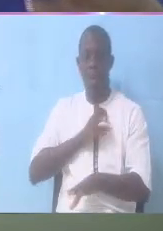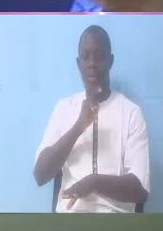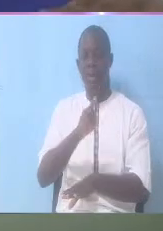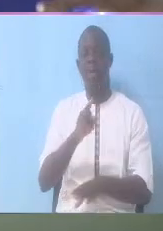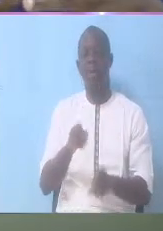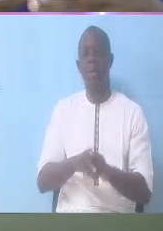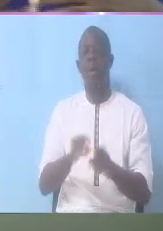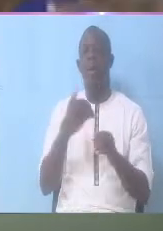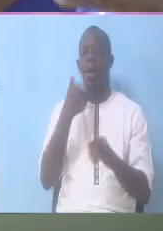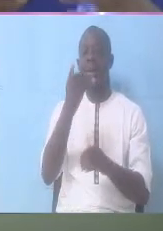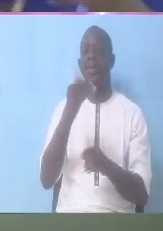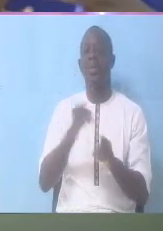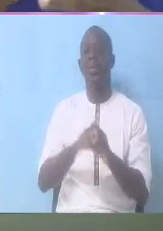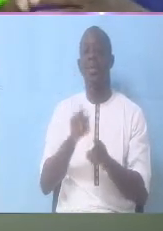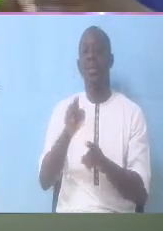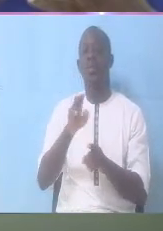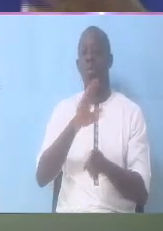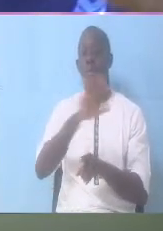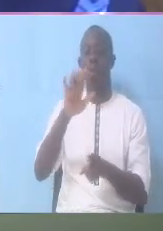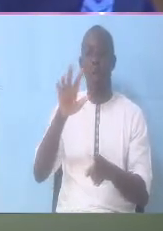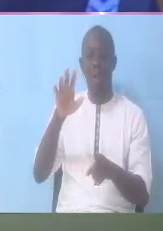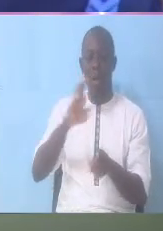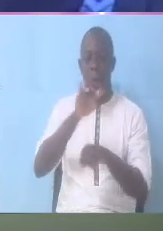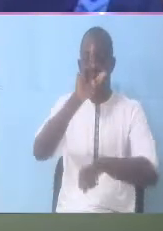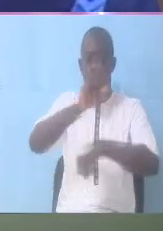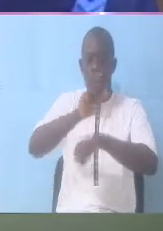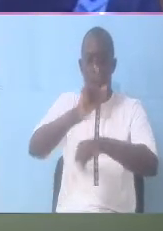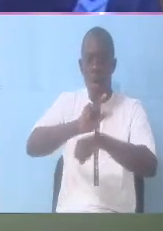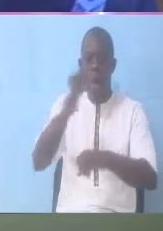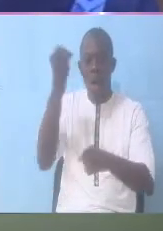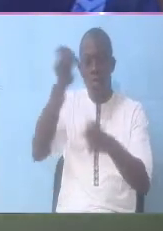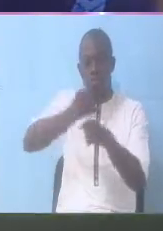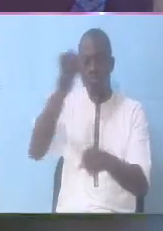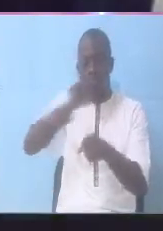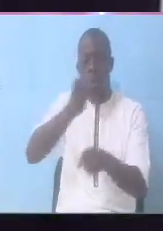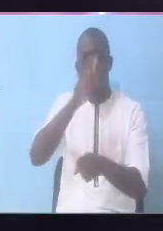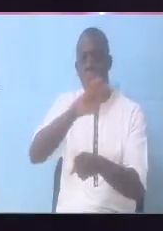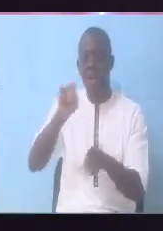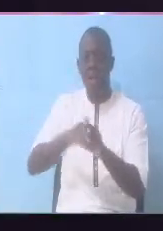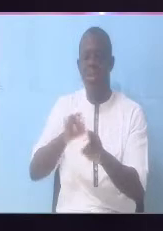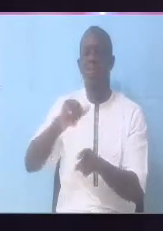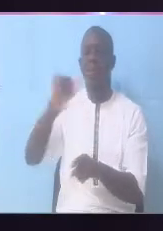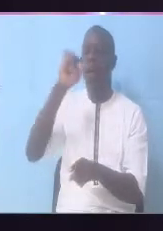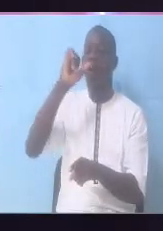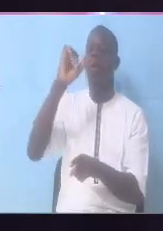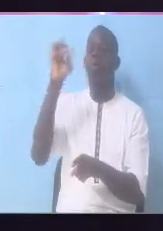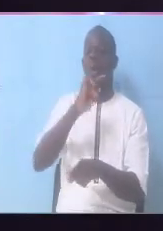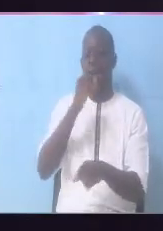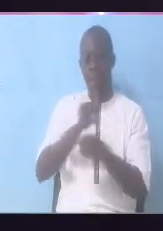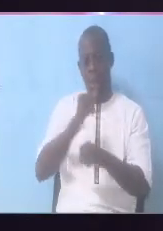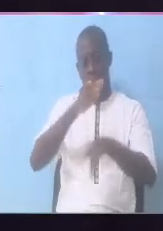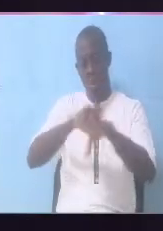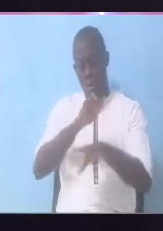what was the effect of this concoction on them? Yes, I'm coming.